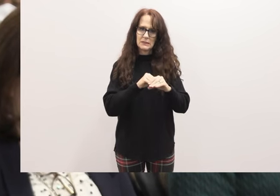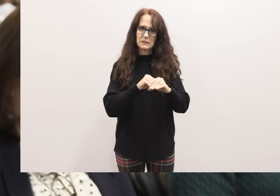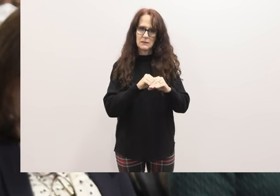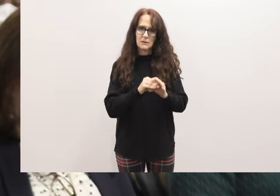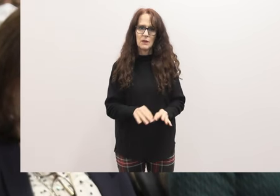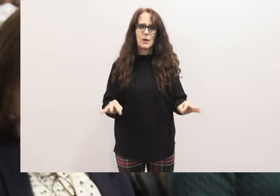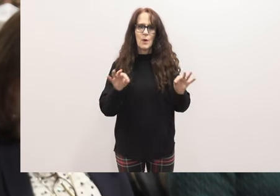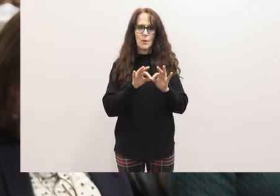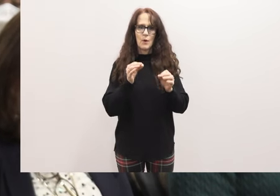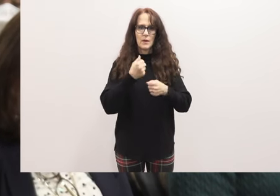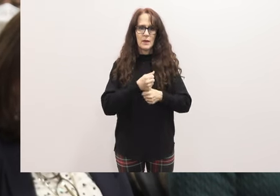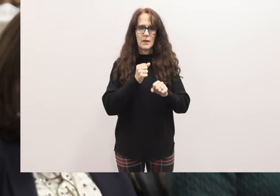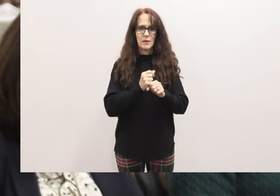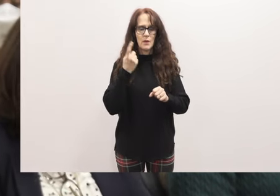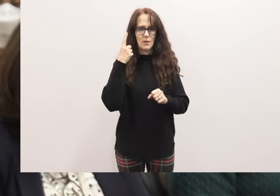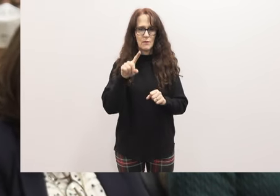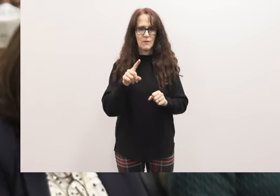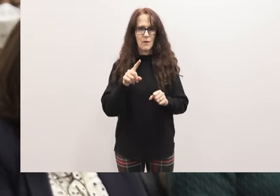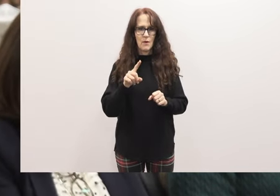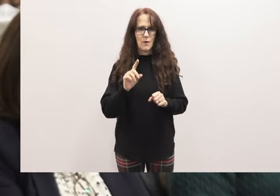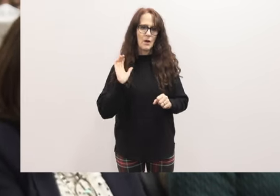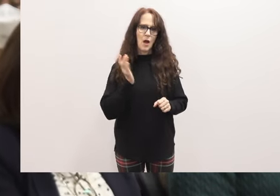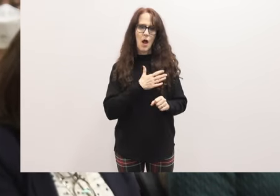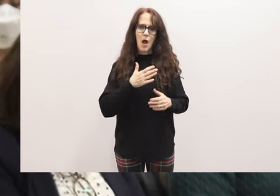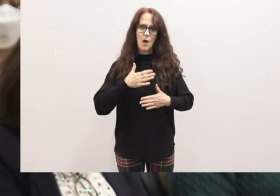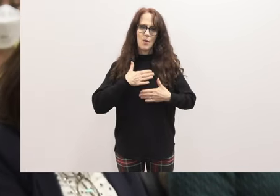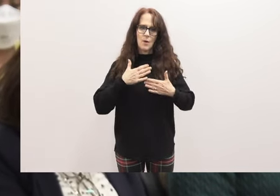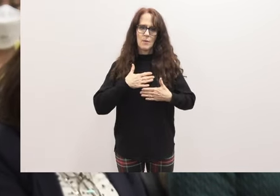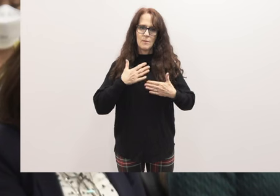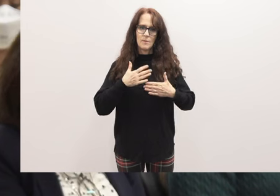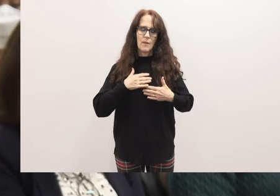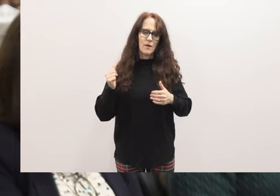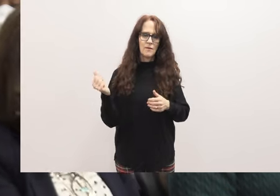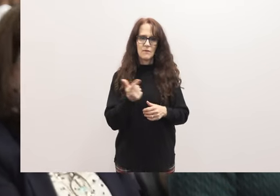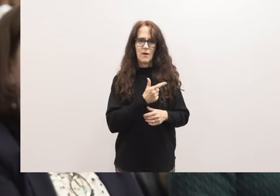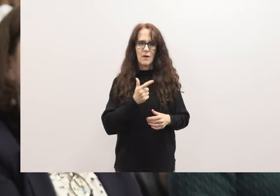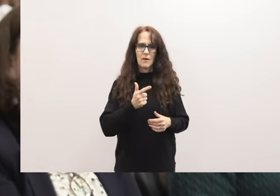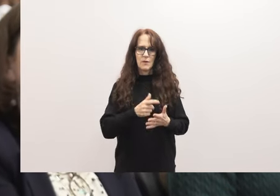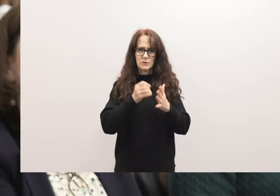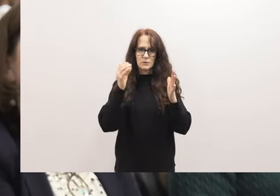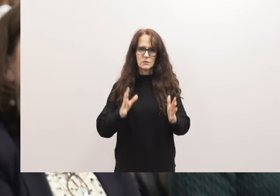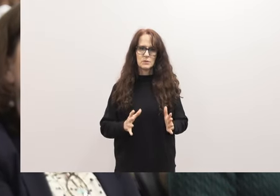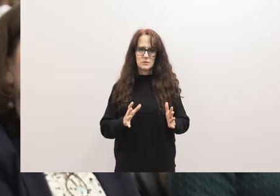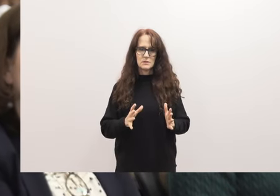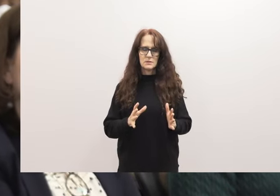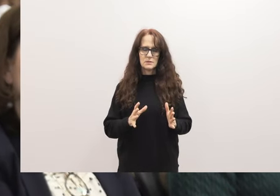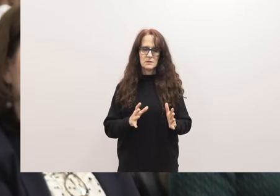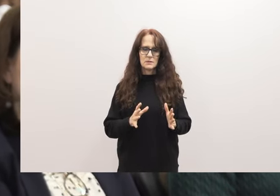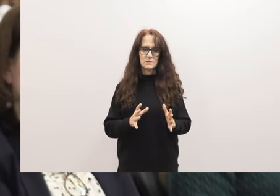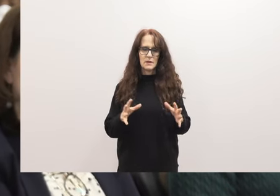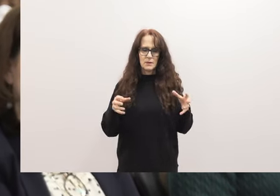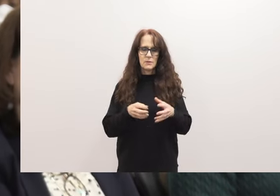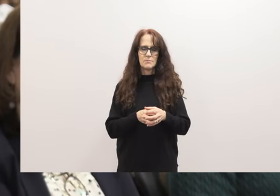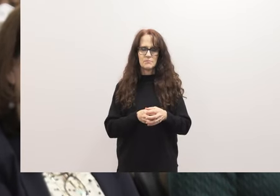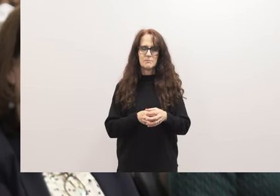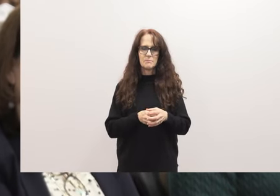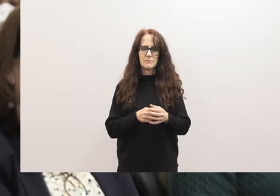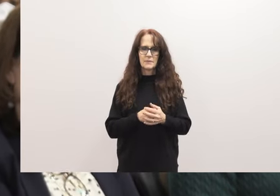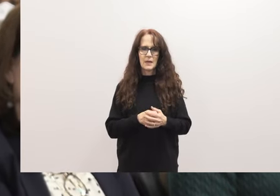worth making for the well-being and happiness of all school students at Bixby.